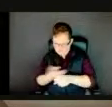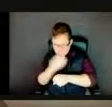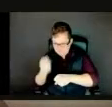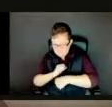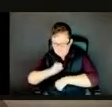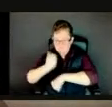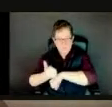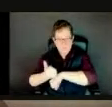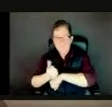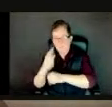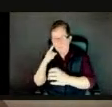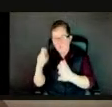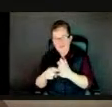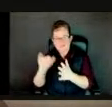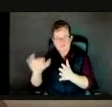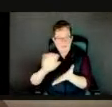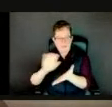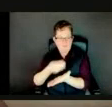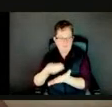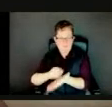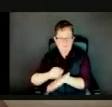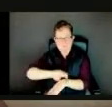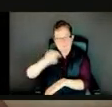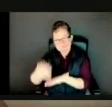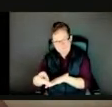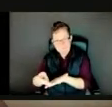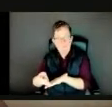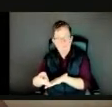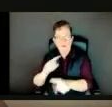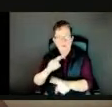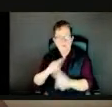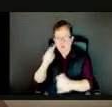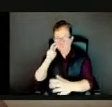recognizing this amount here, but we're projecting